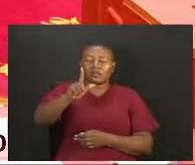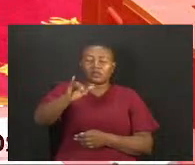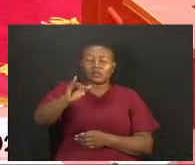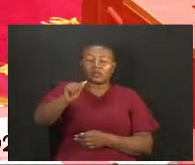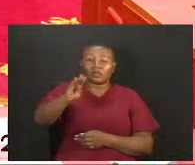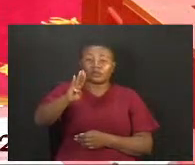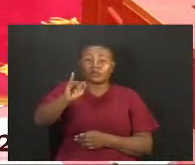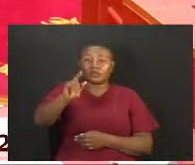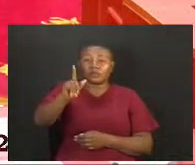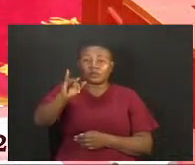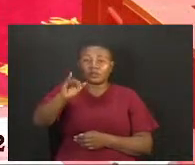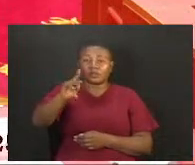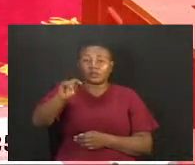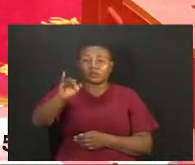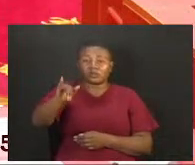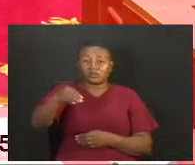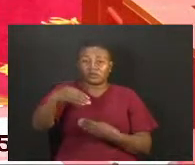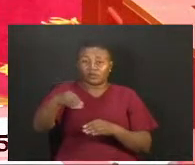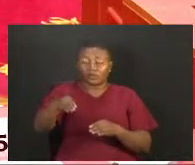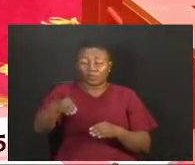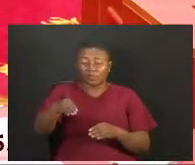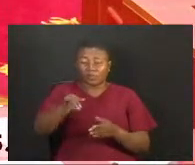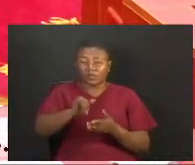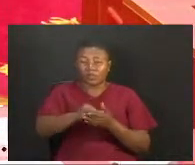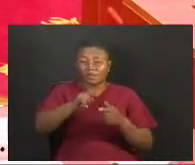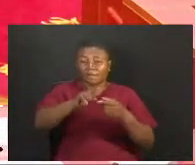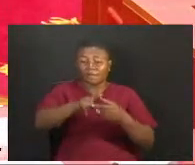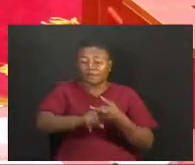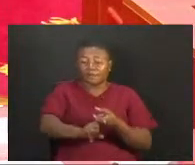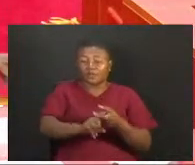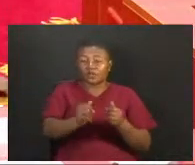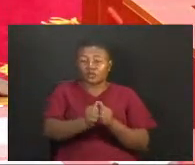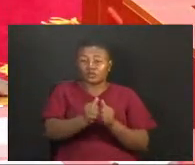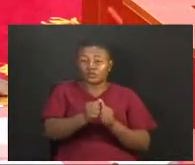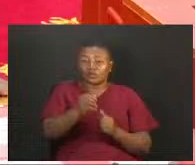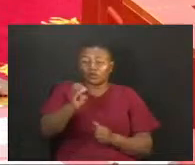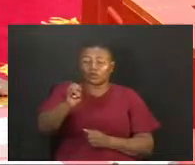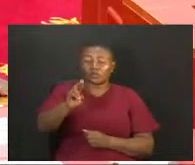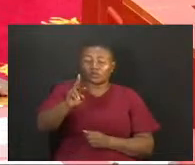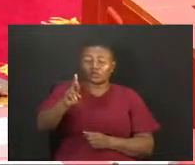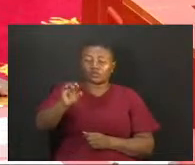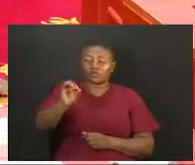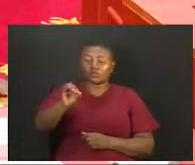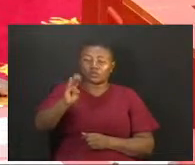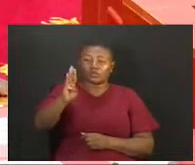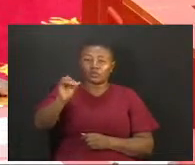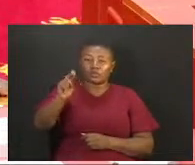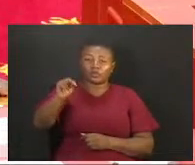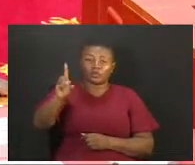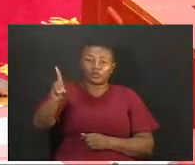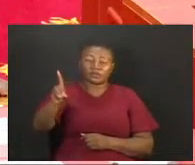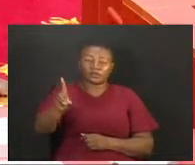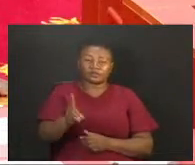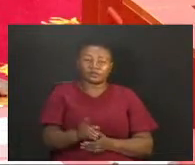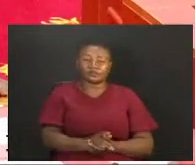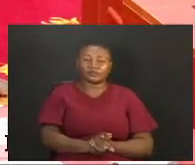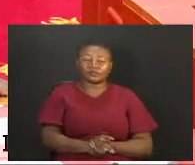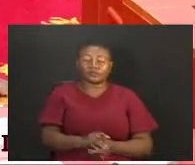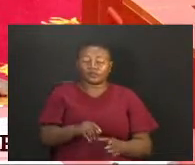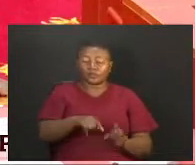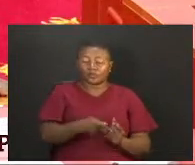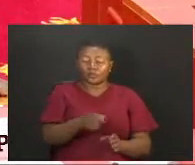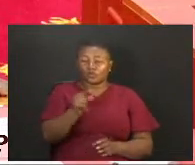risk embedded in the Eurobond debt profile. Right Honourable Speaker, beginning 2025, we will commence